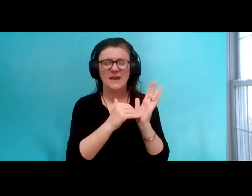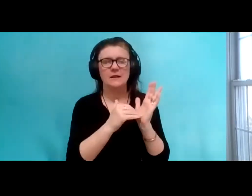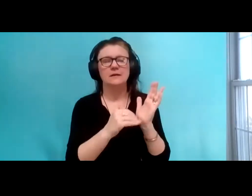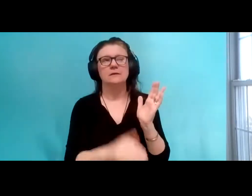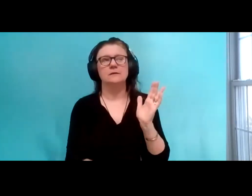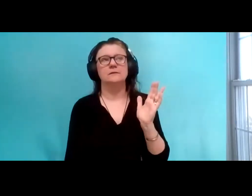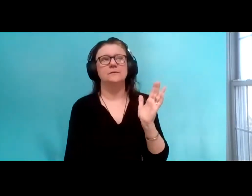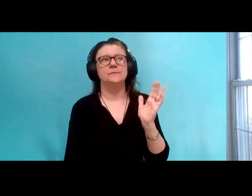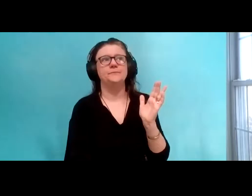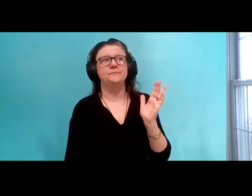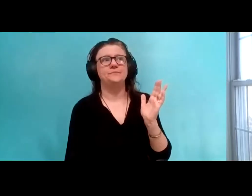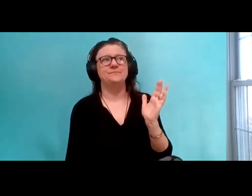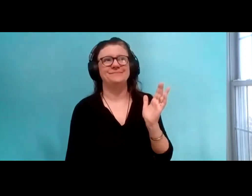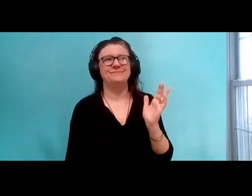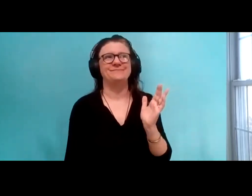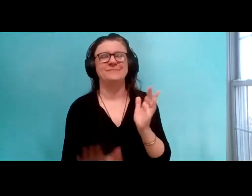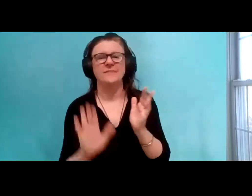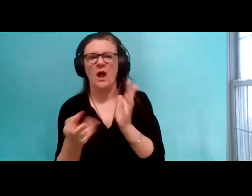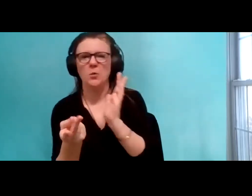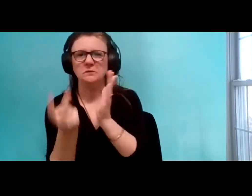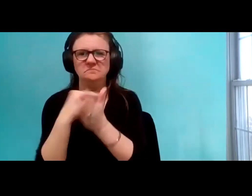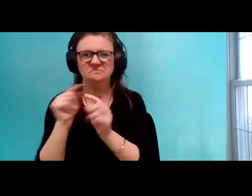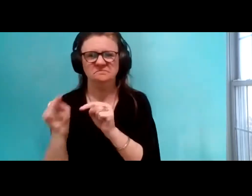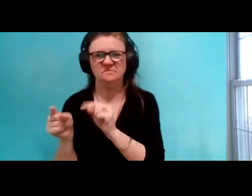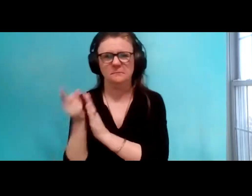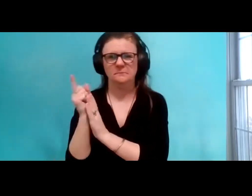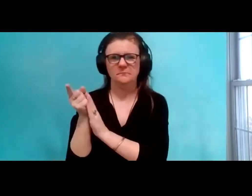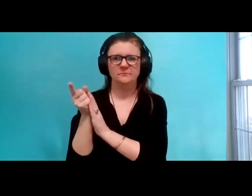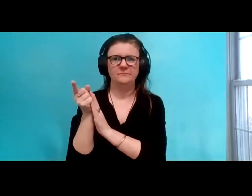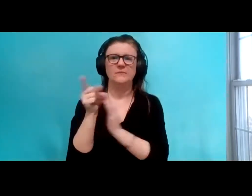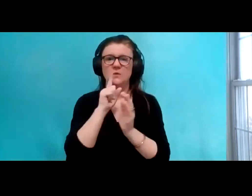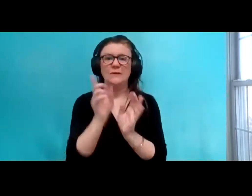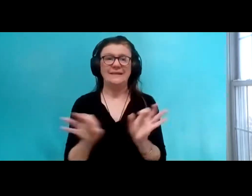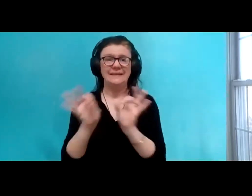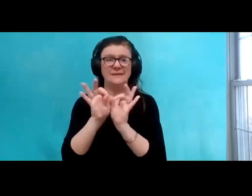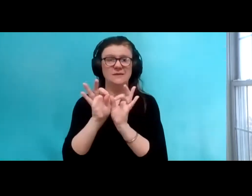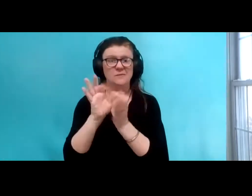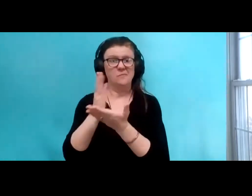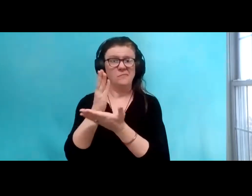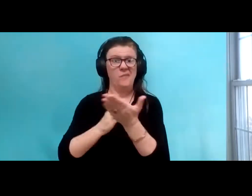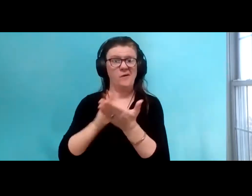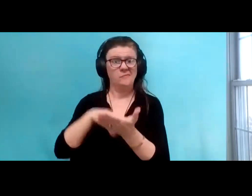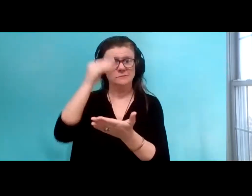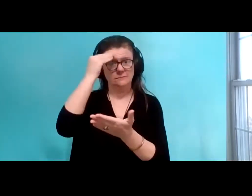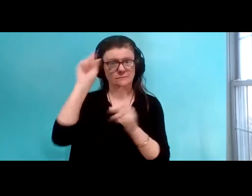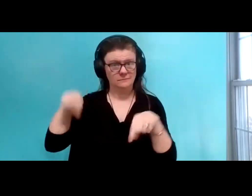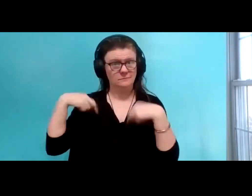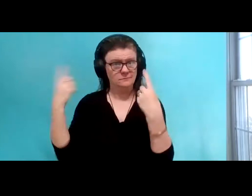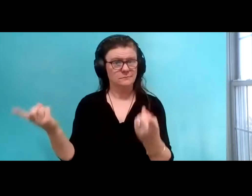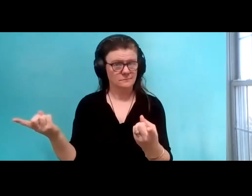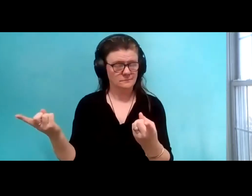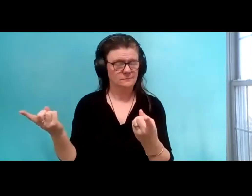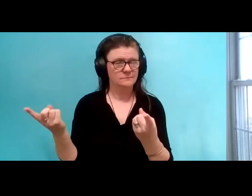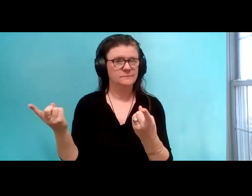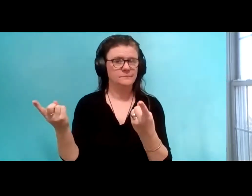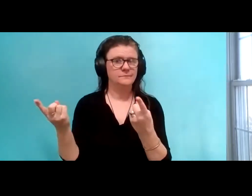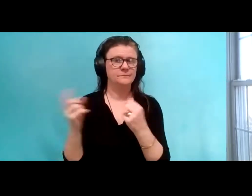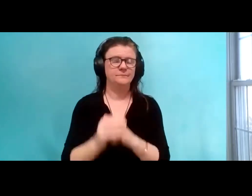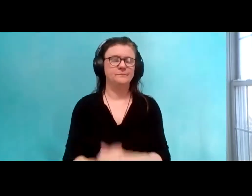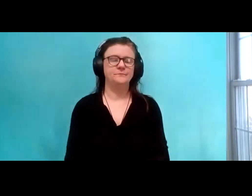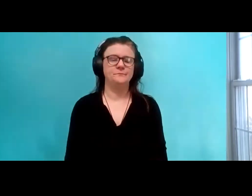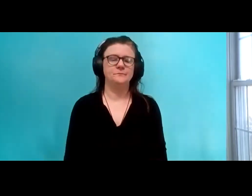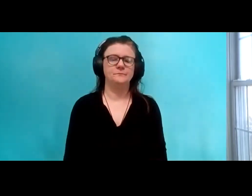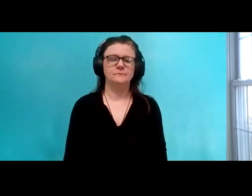to that in the end, and which is, I think, one of the key lessons that we've also been learning as part of the Women's Count program as a whole.